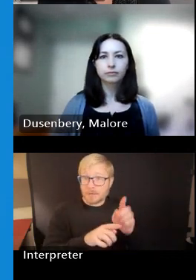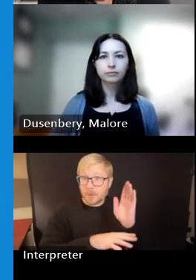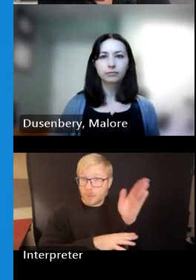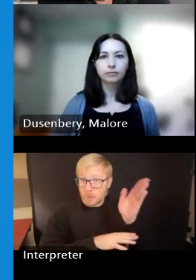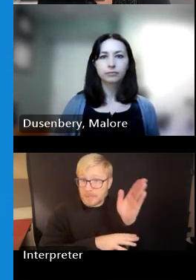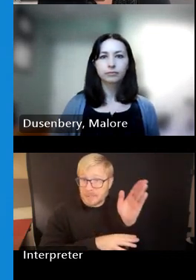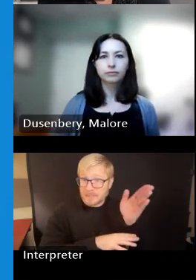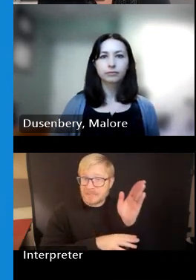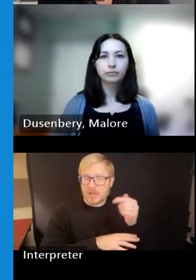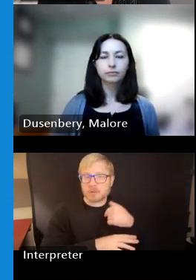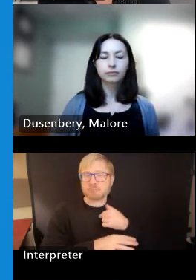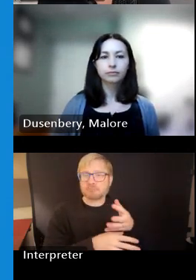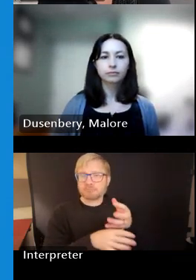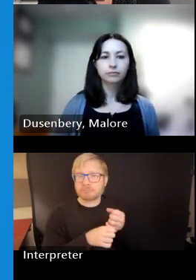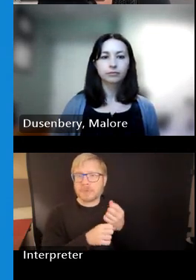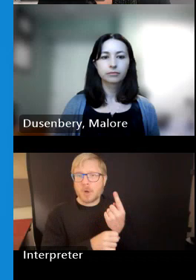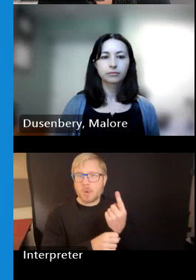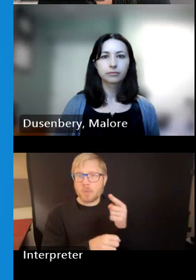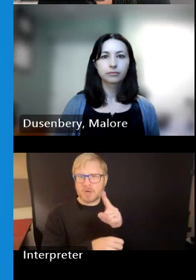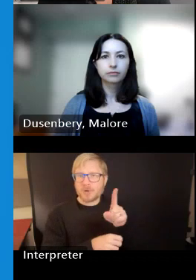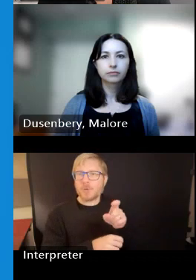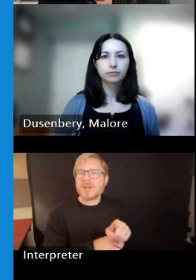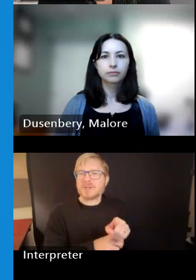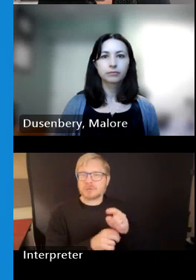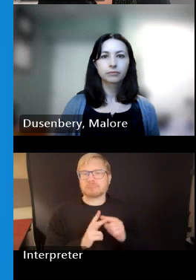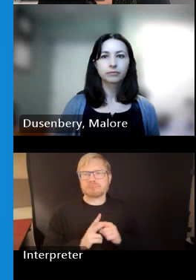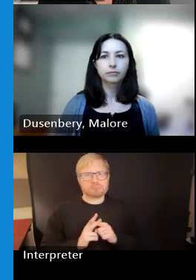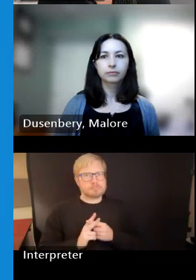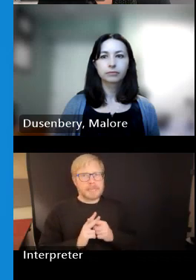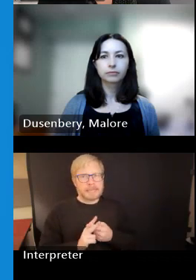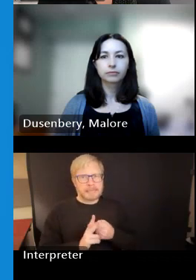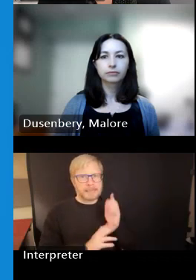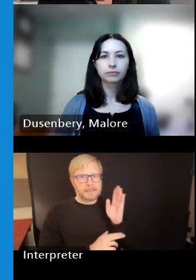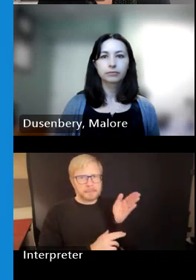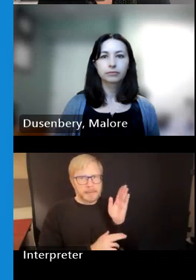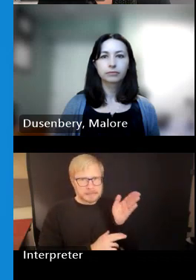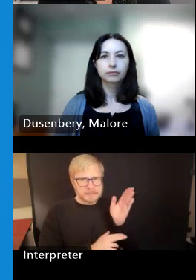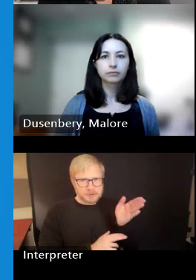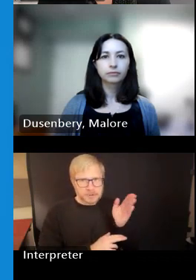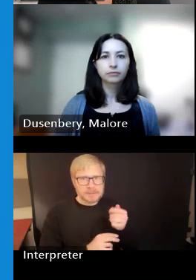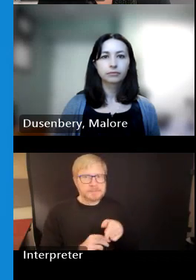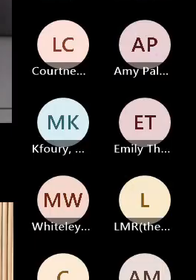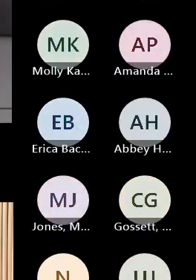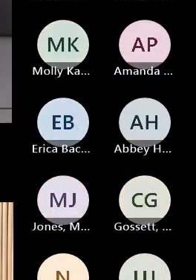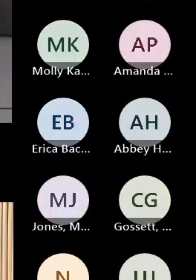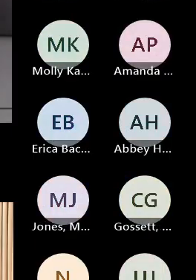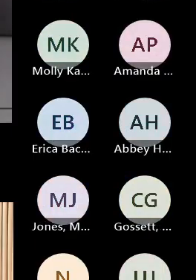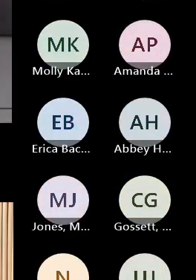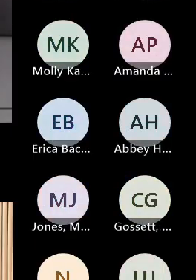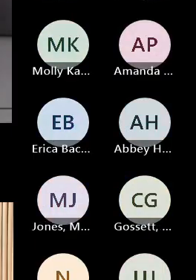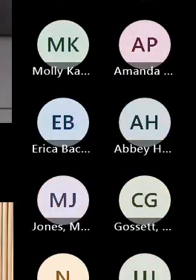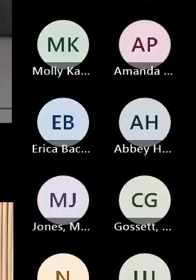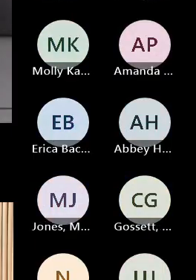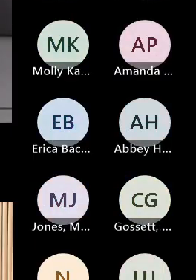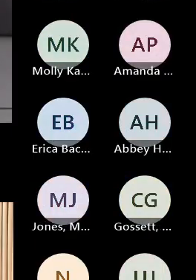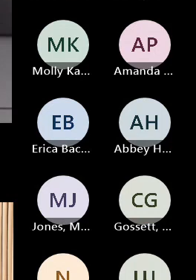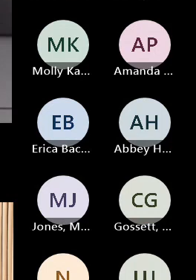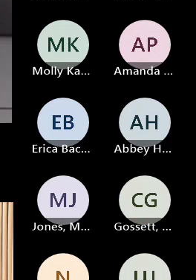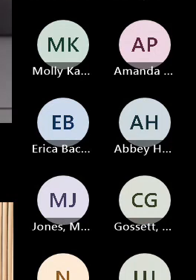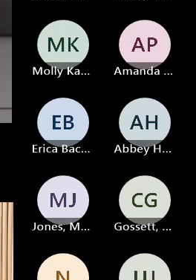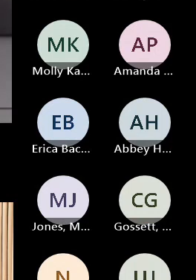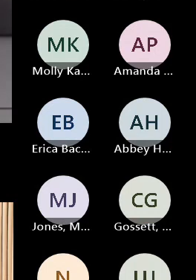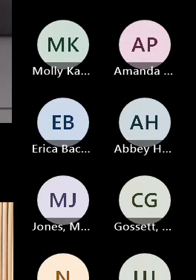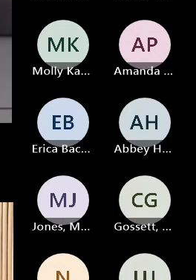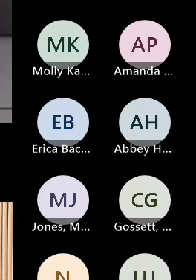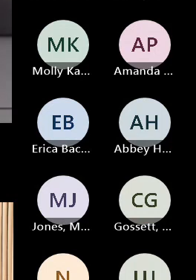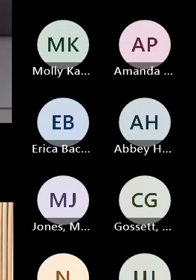toward the beginning of the presentation, when defining justice, were survivors allowed to